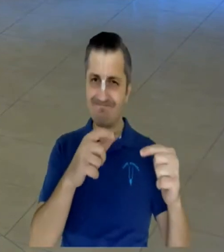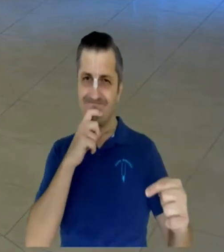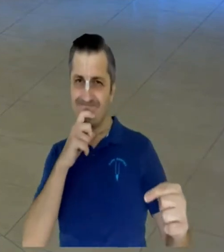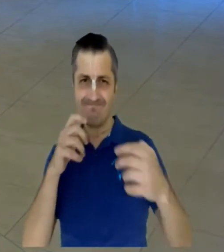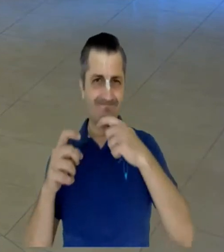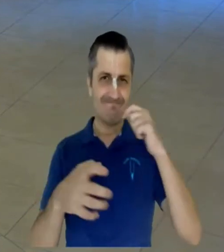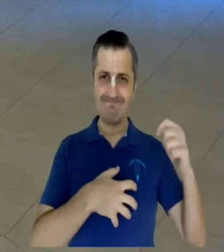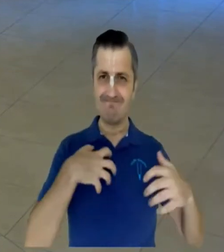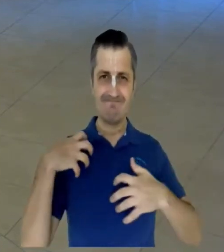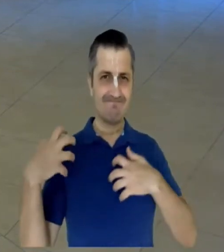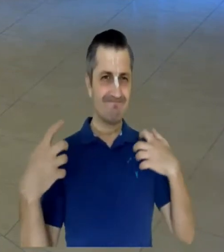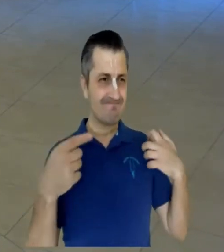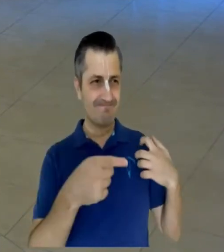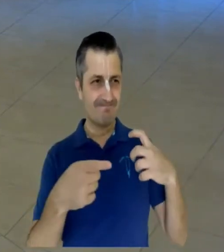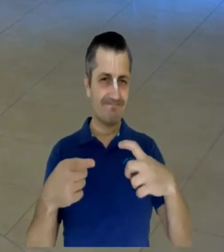that